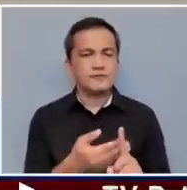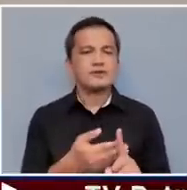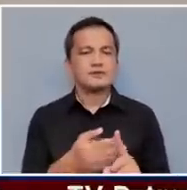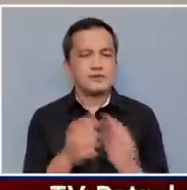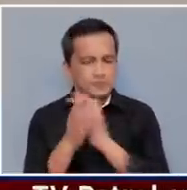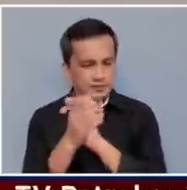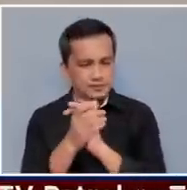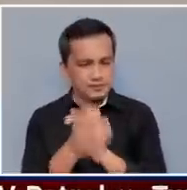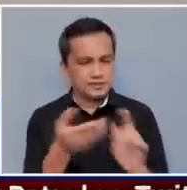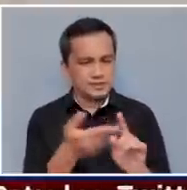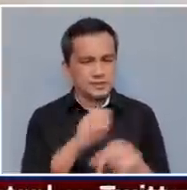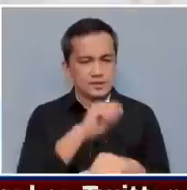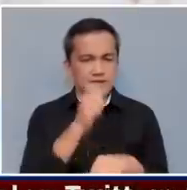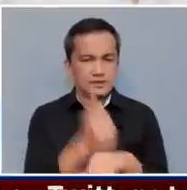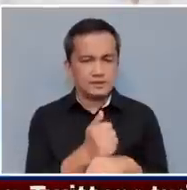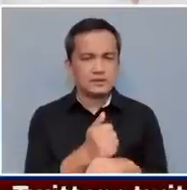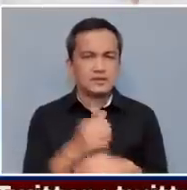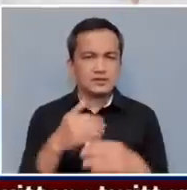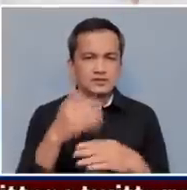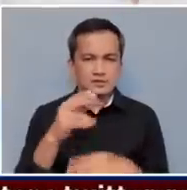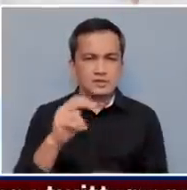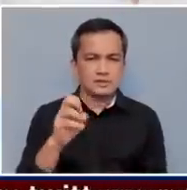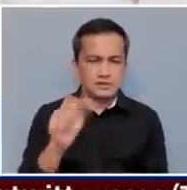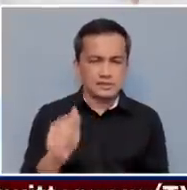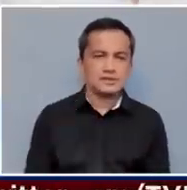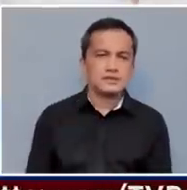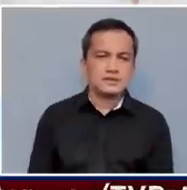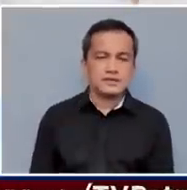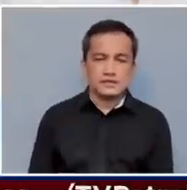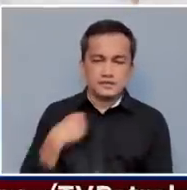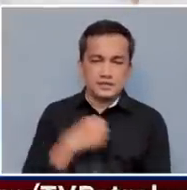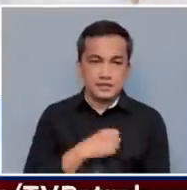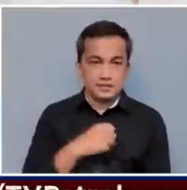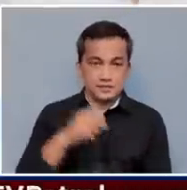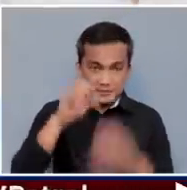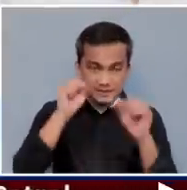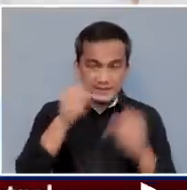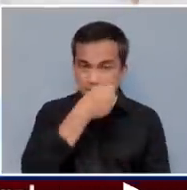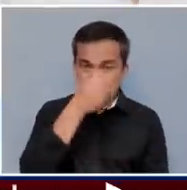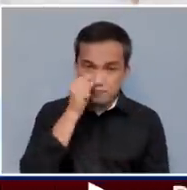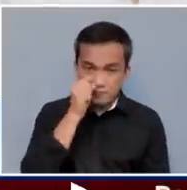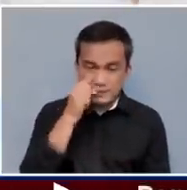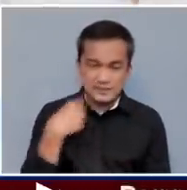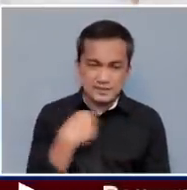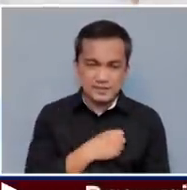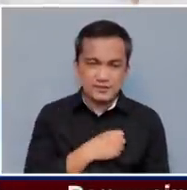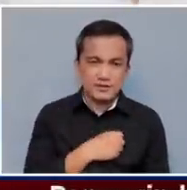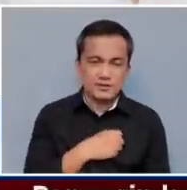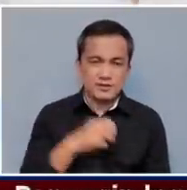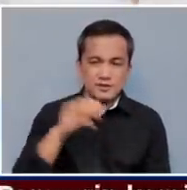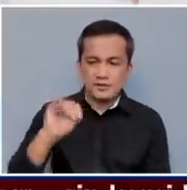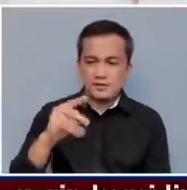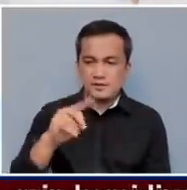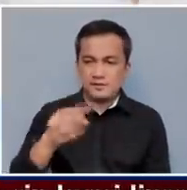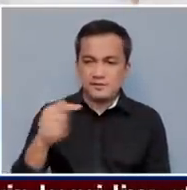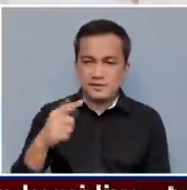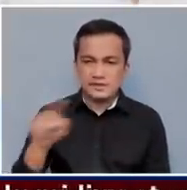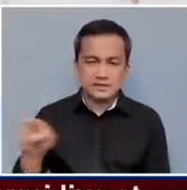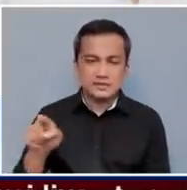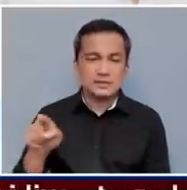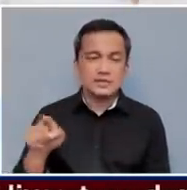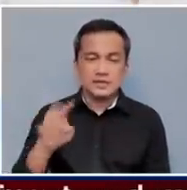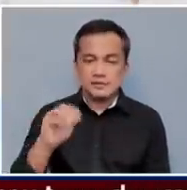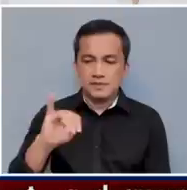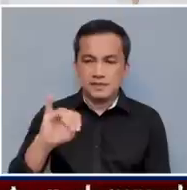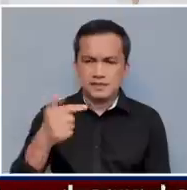bilang susunod na NSA. Ayon kina Senate President Tito Soto III at Senator Migs Zubiri, excellent choice si